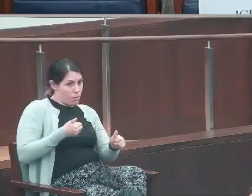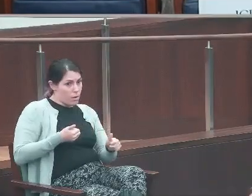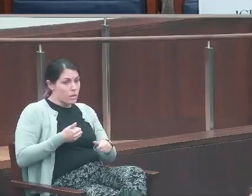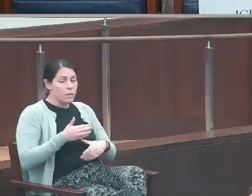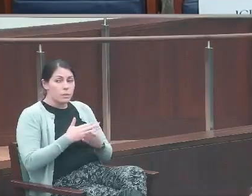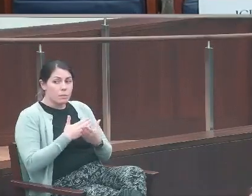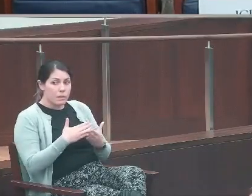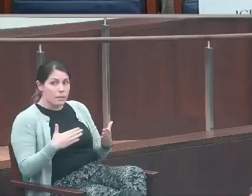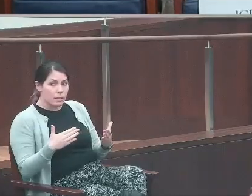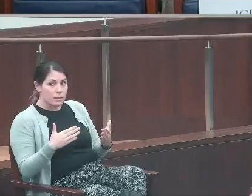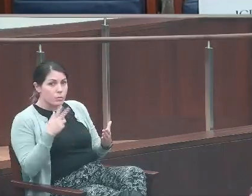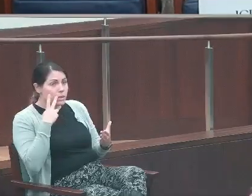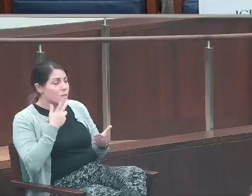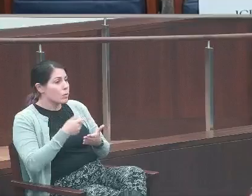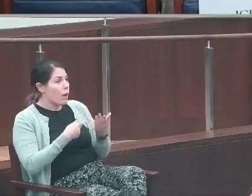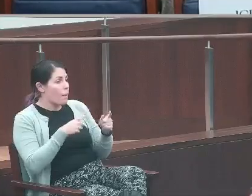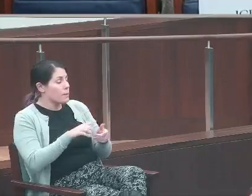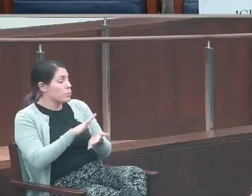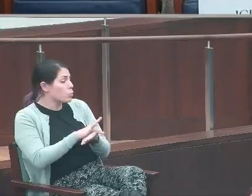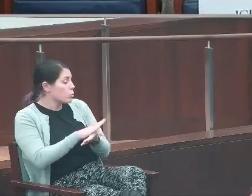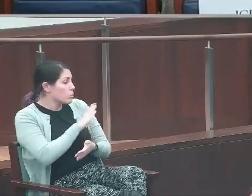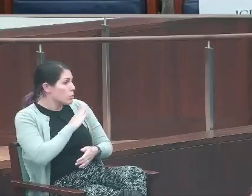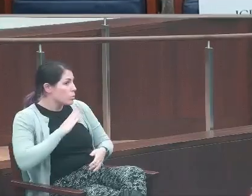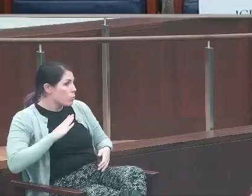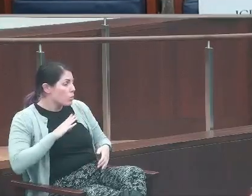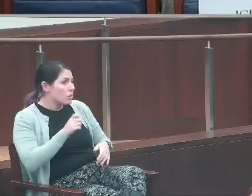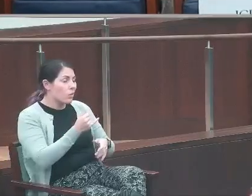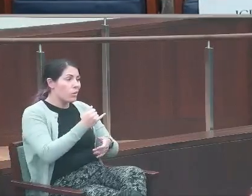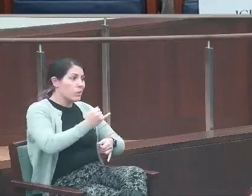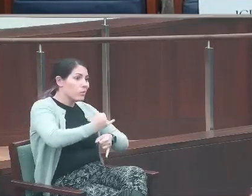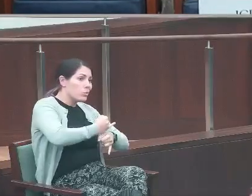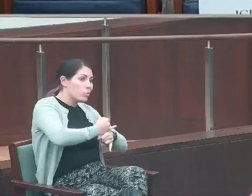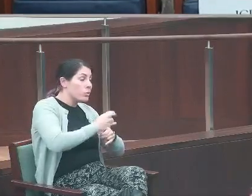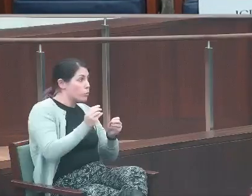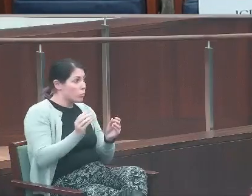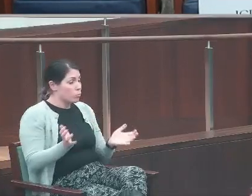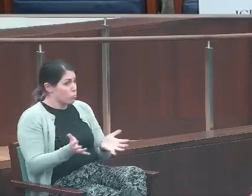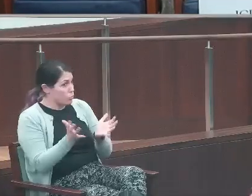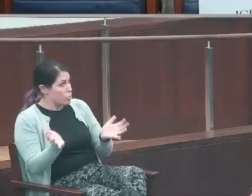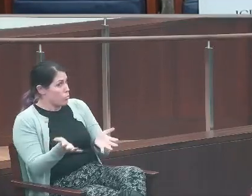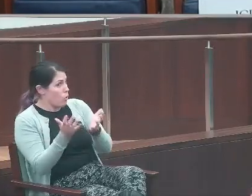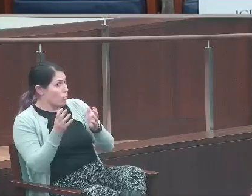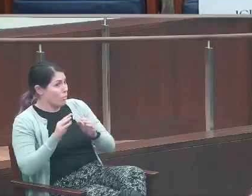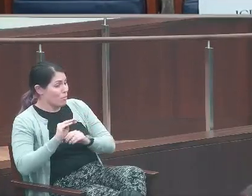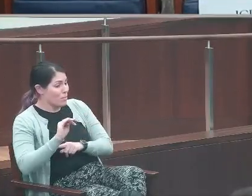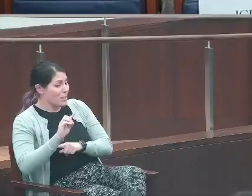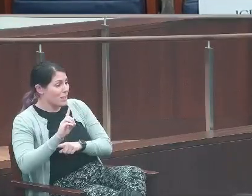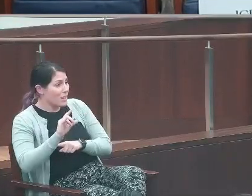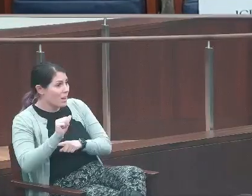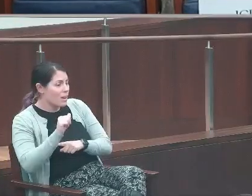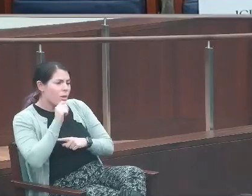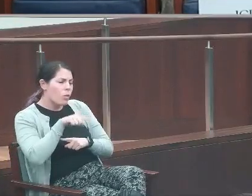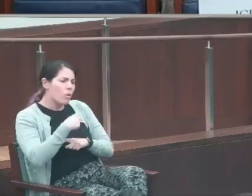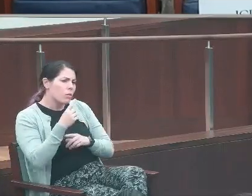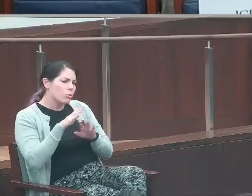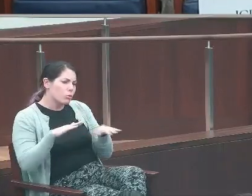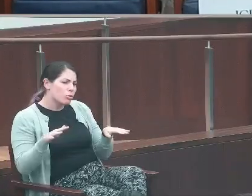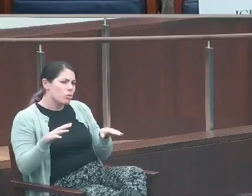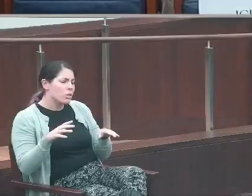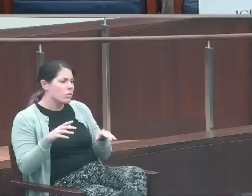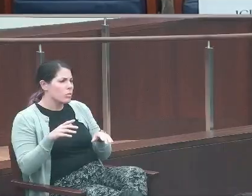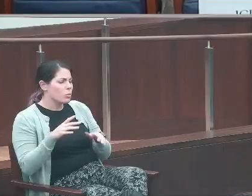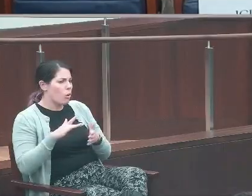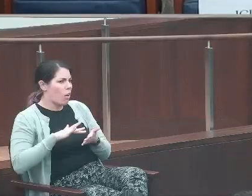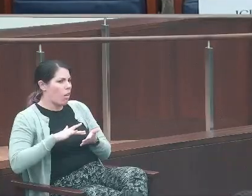school boards, through our communal institutions and more, is promote media and digital literacy. Not just for our kids, but frankly for all of us, because we are